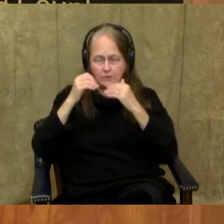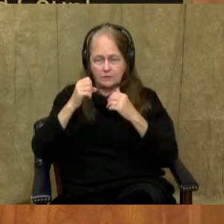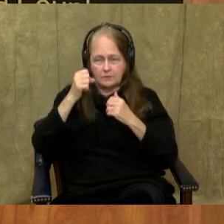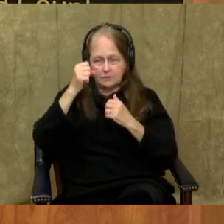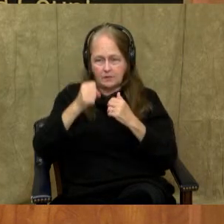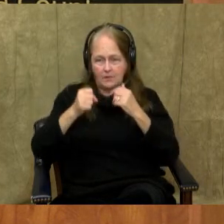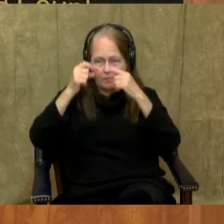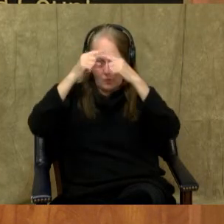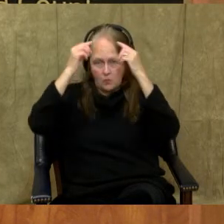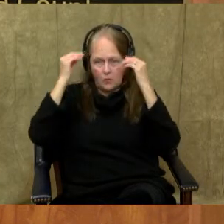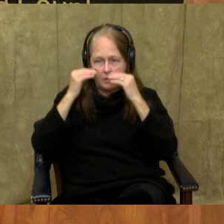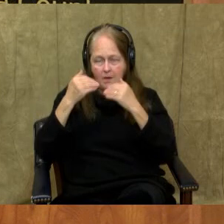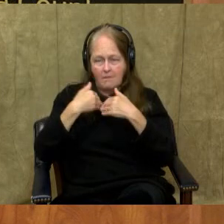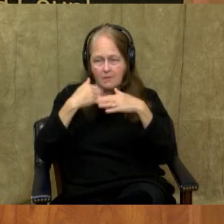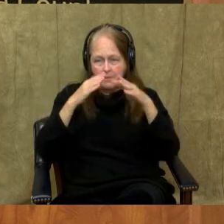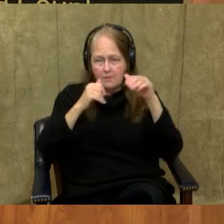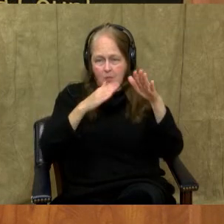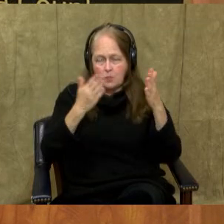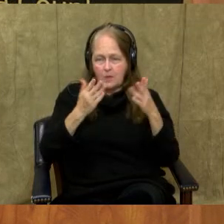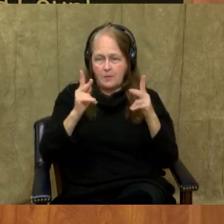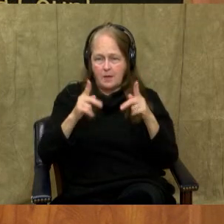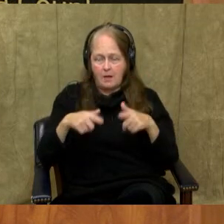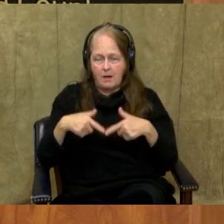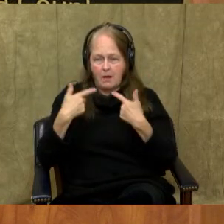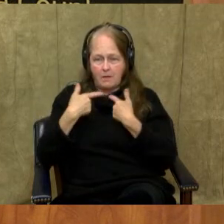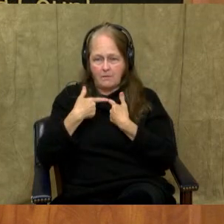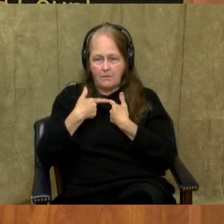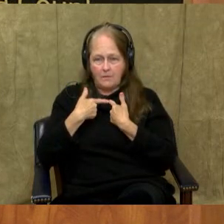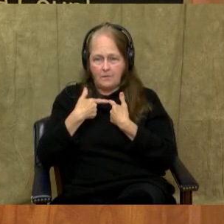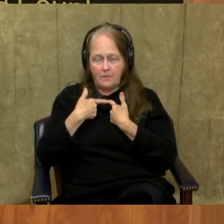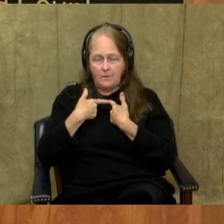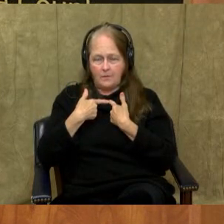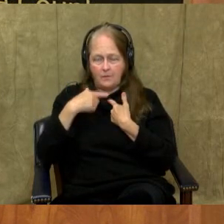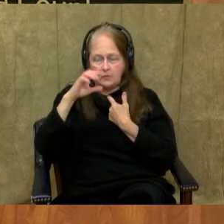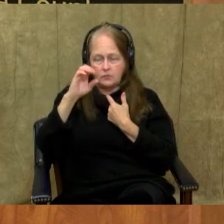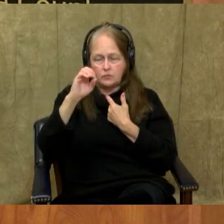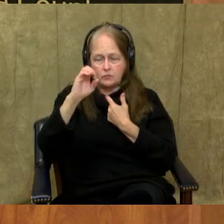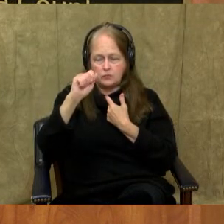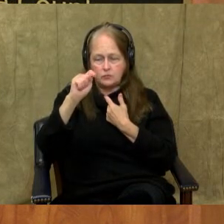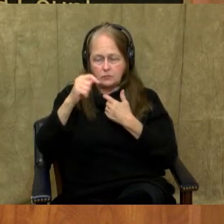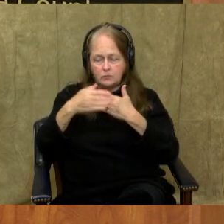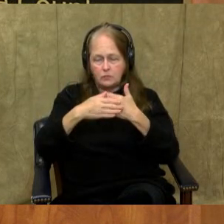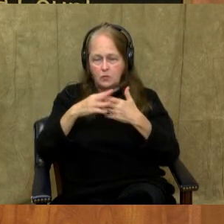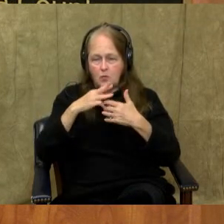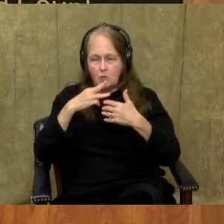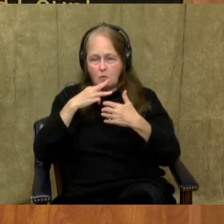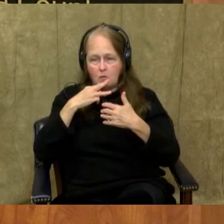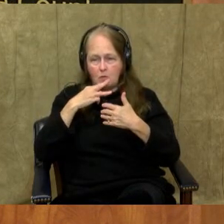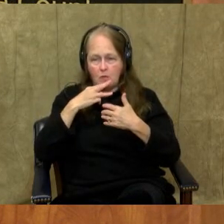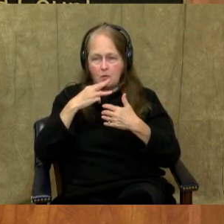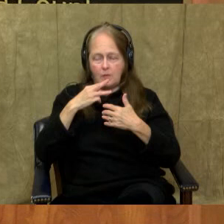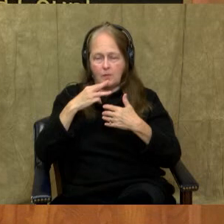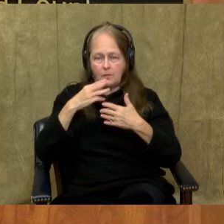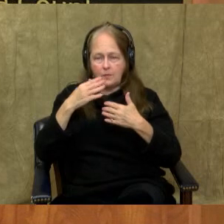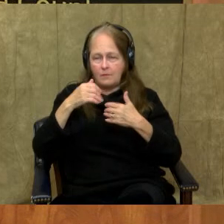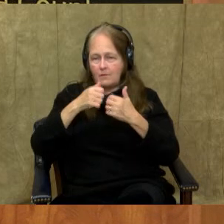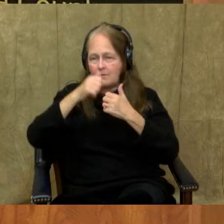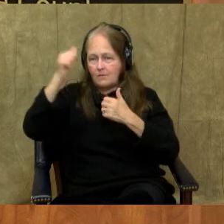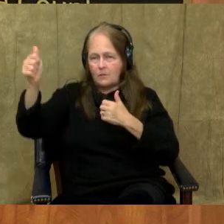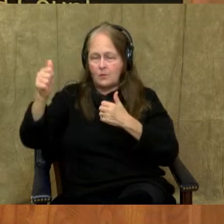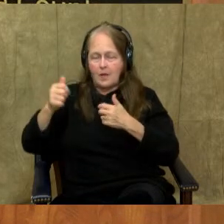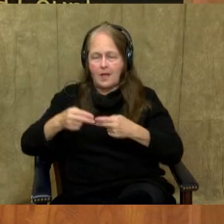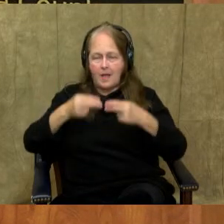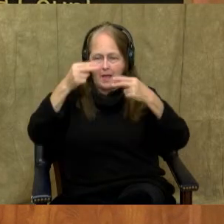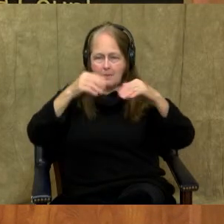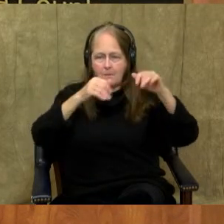mainly mountainous, where do most people choose to live? And your answer choices are coastal plains, remote areas, land at high elevations,